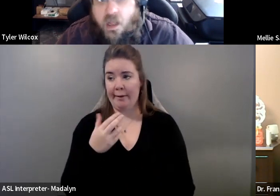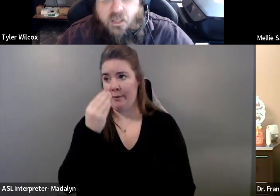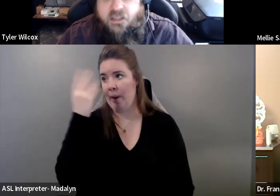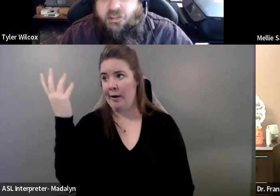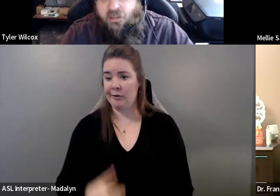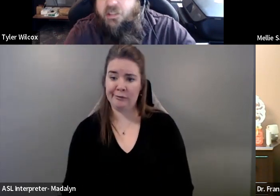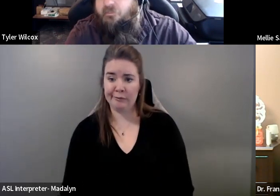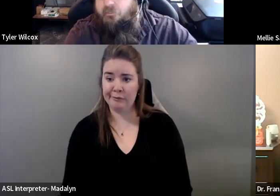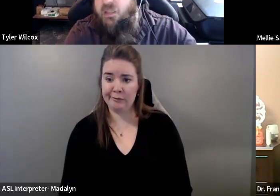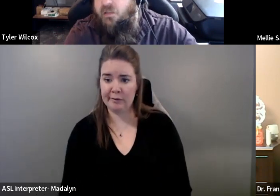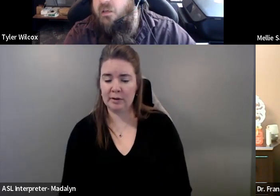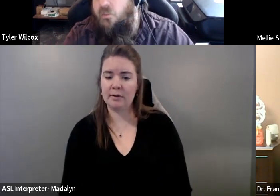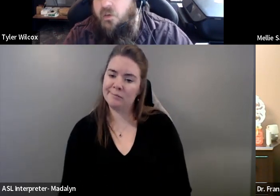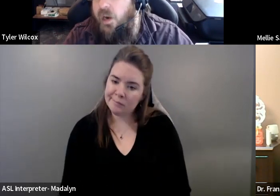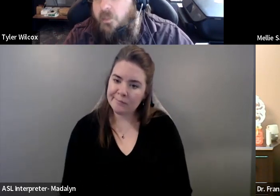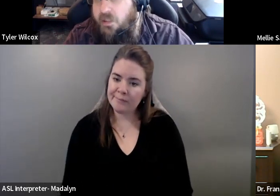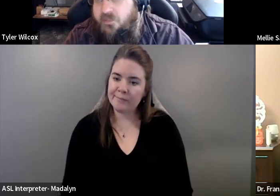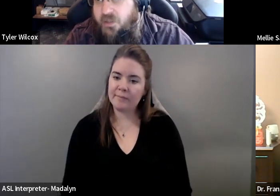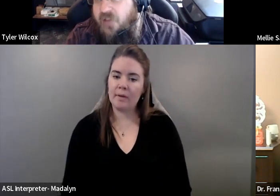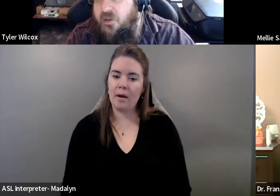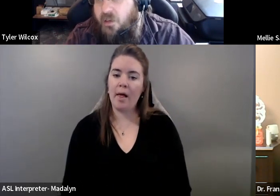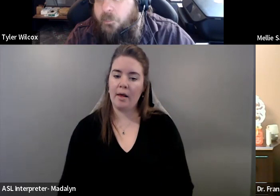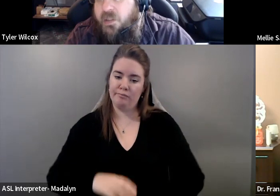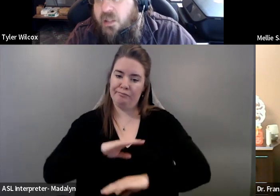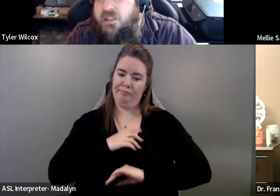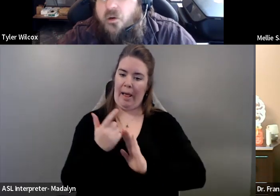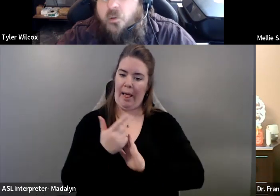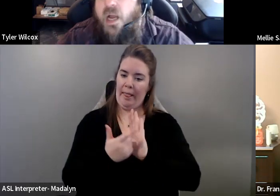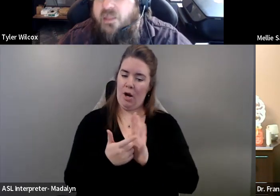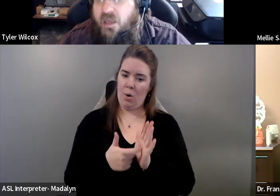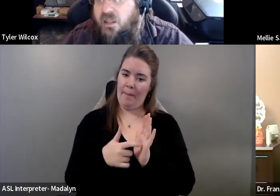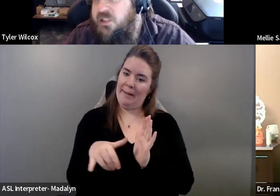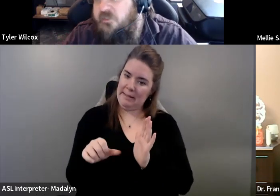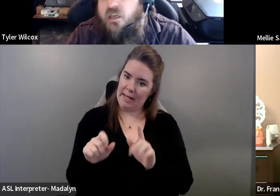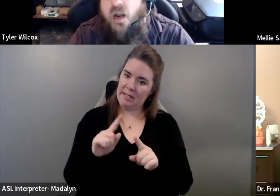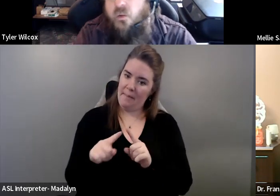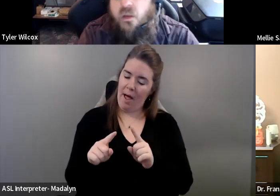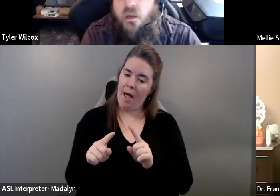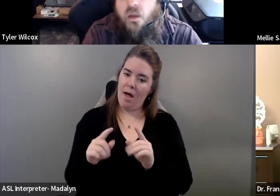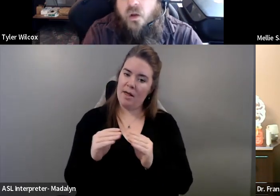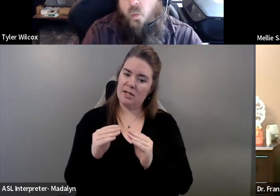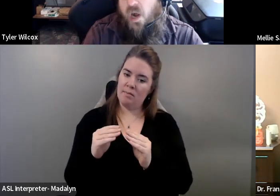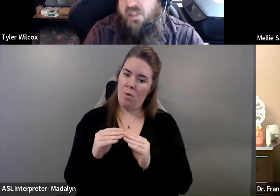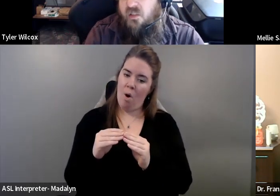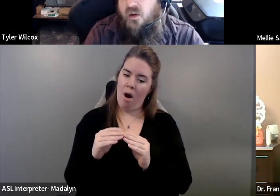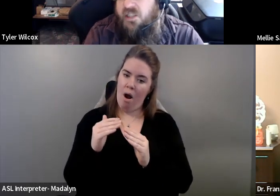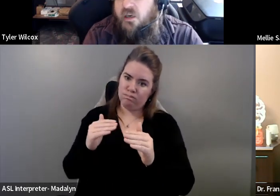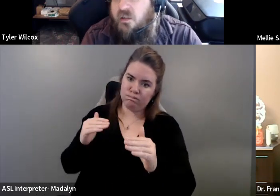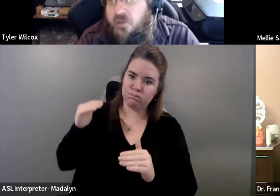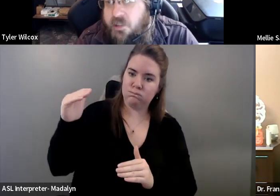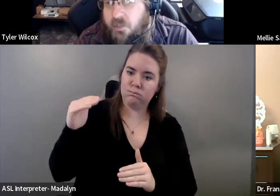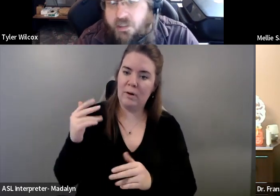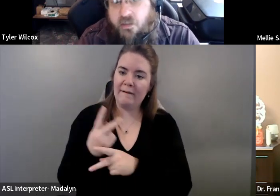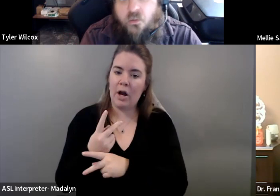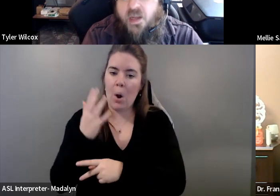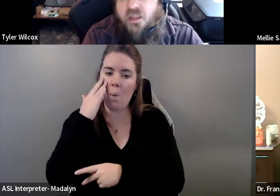right? Let's meet the legal requirements for definite, but let's go beyond that. Let's figure out why that law is there in